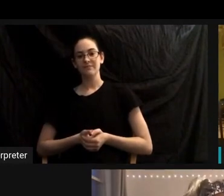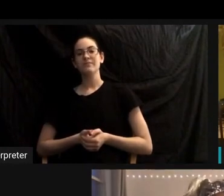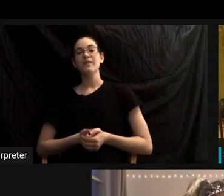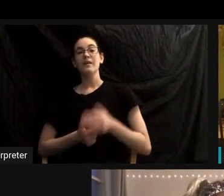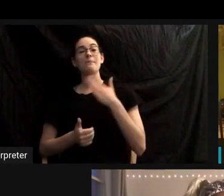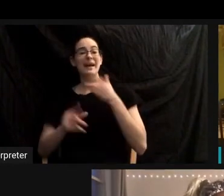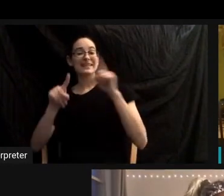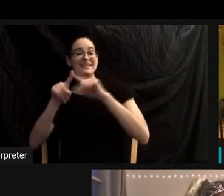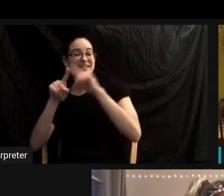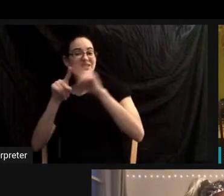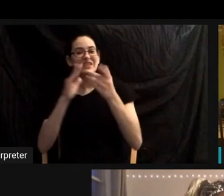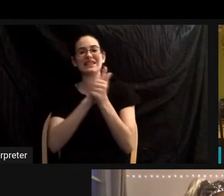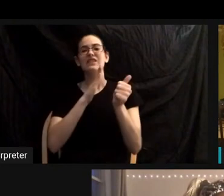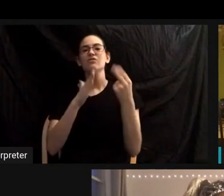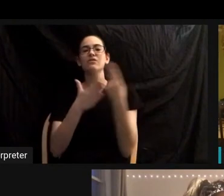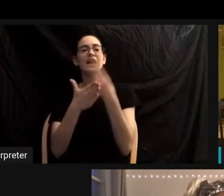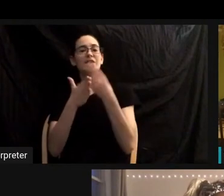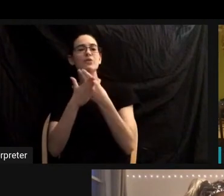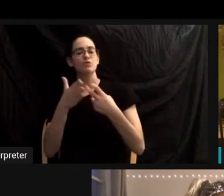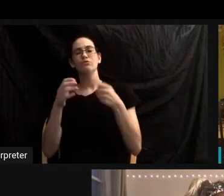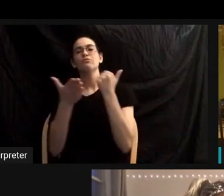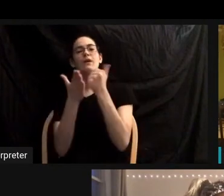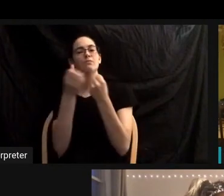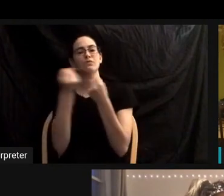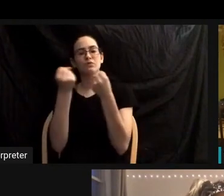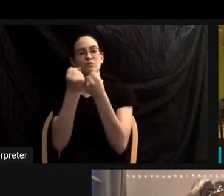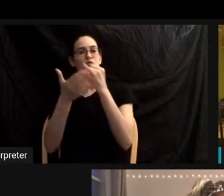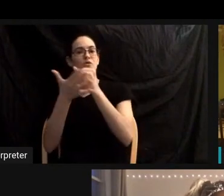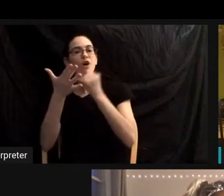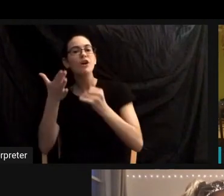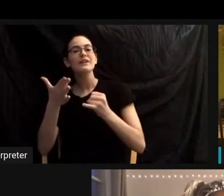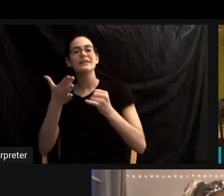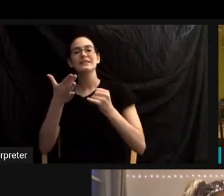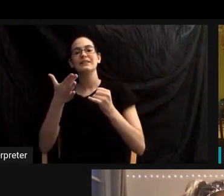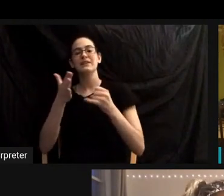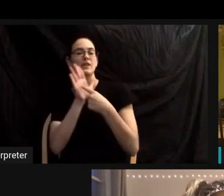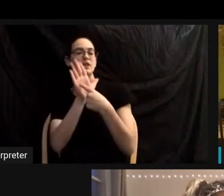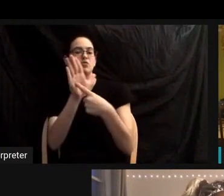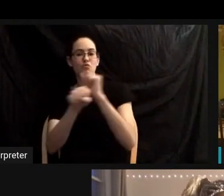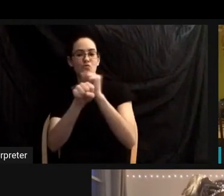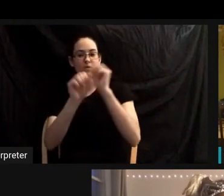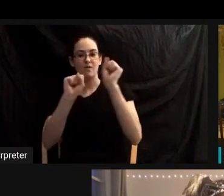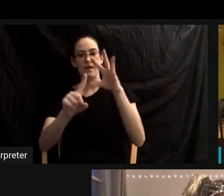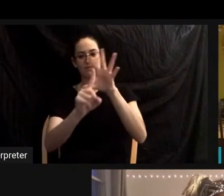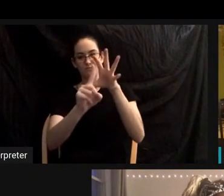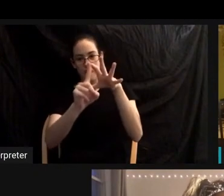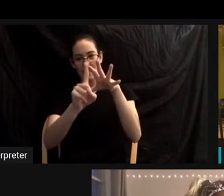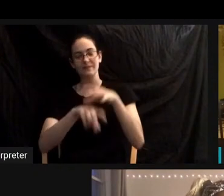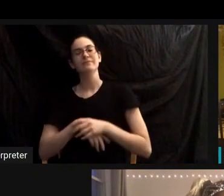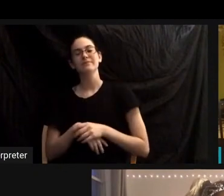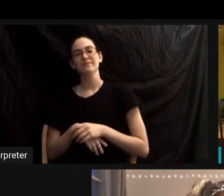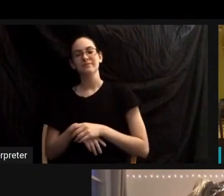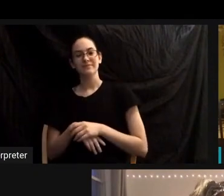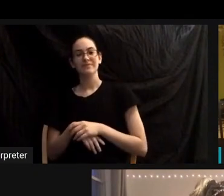really to help support artists and give them platforms so that they feel supported. And